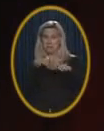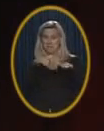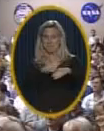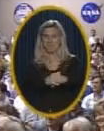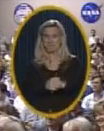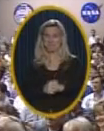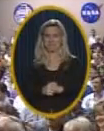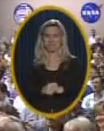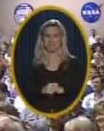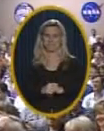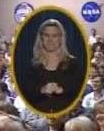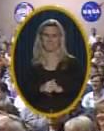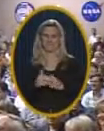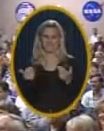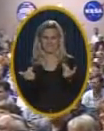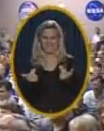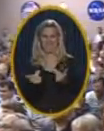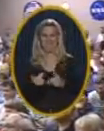Yeah.